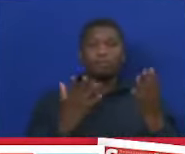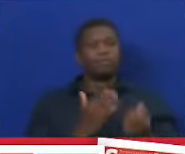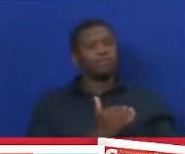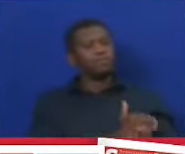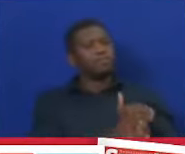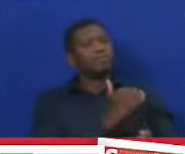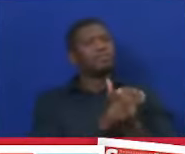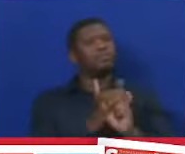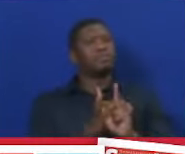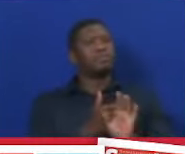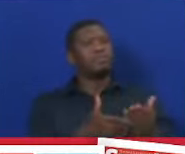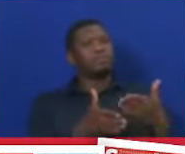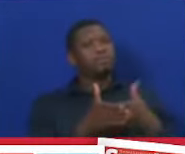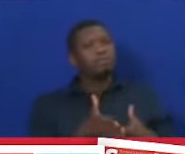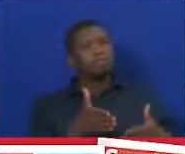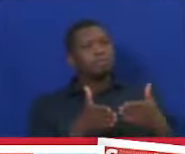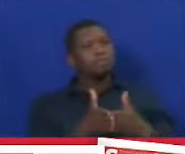of